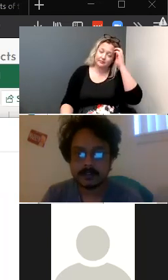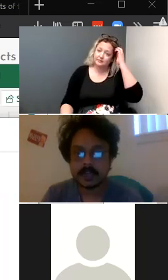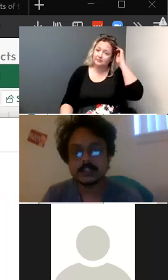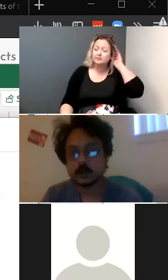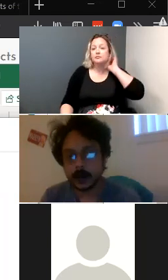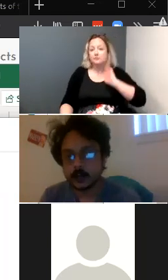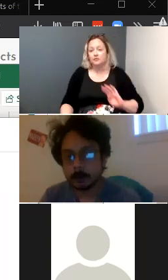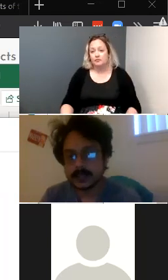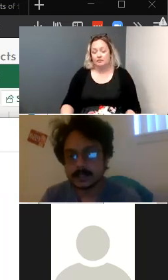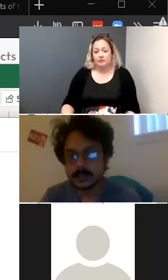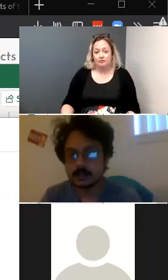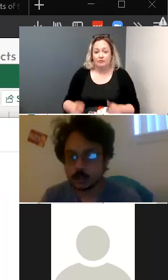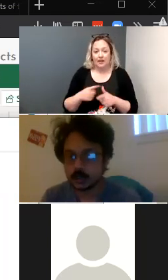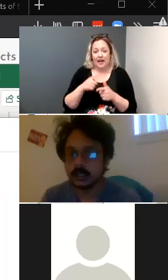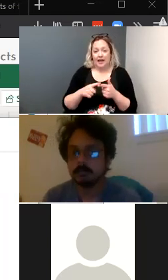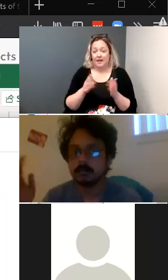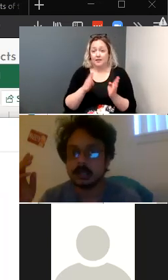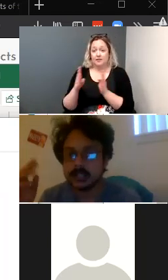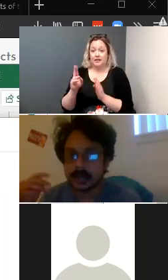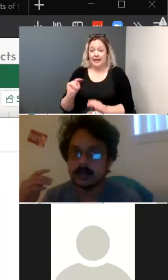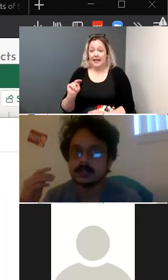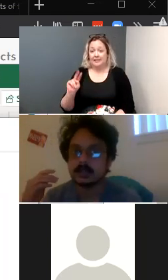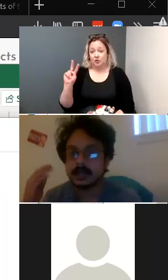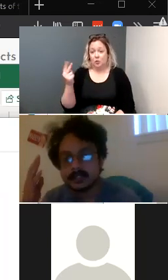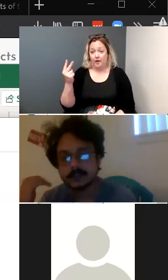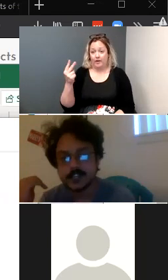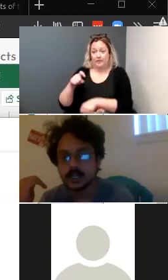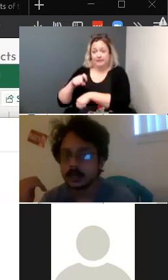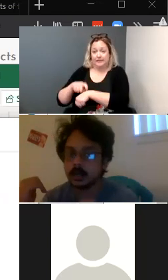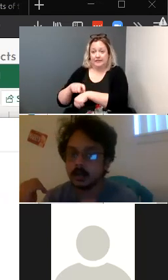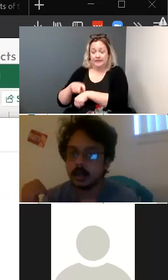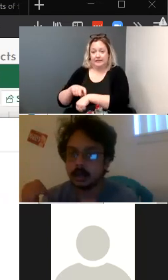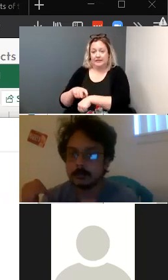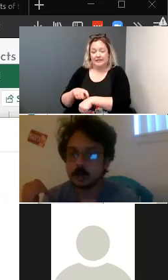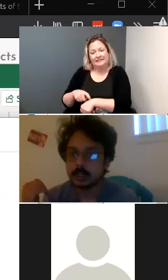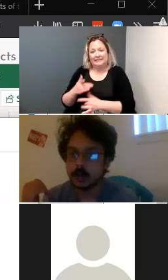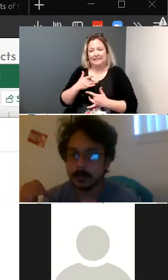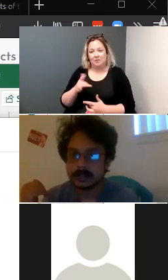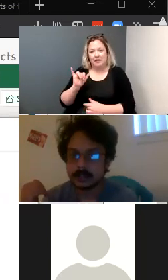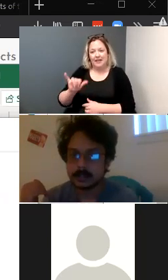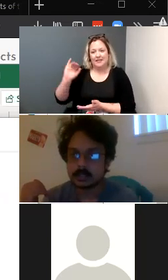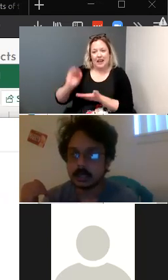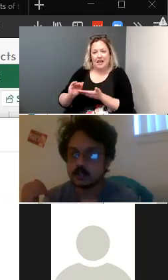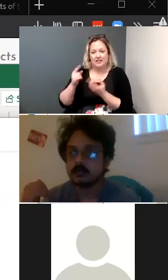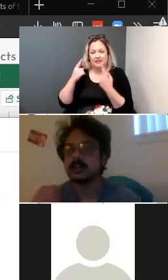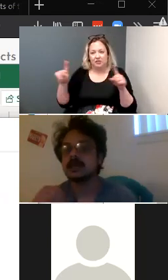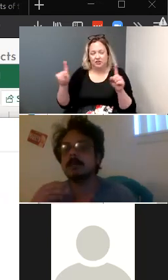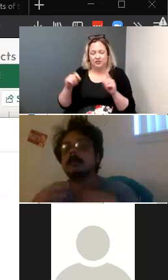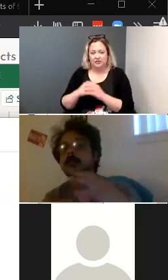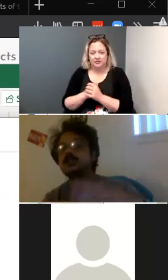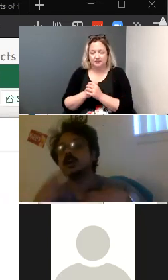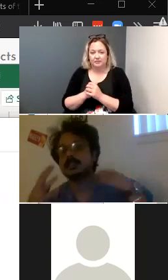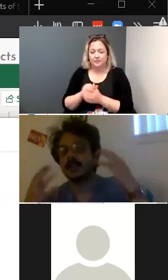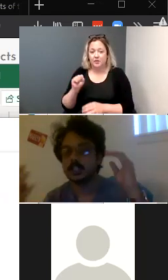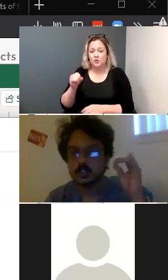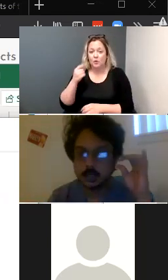Then we have n squared complexities. Usually that is less efficient sorting complexities. So for example,